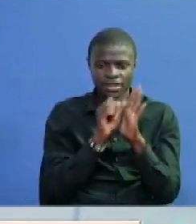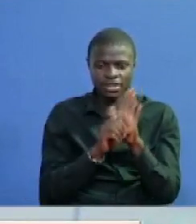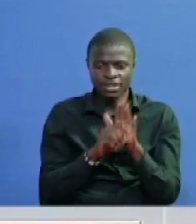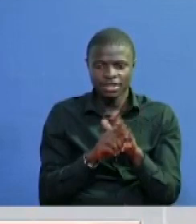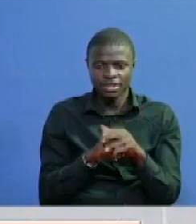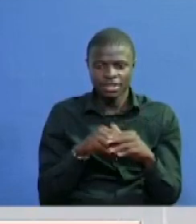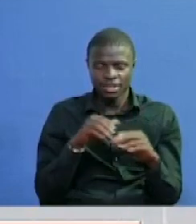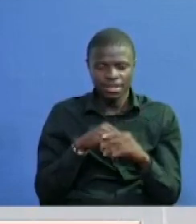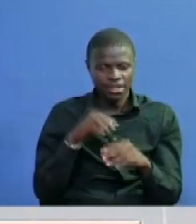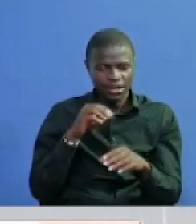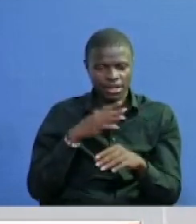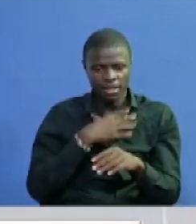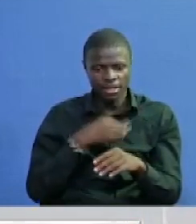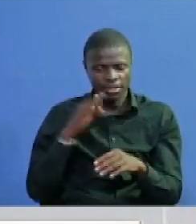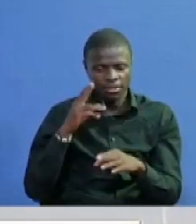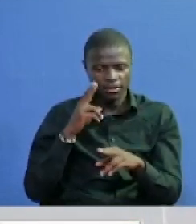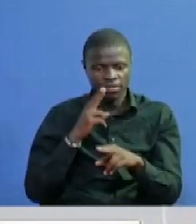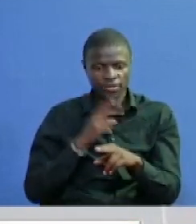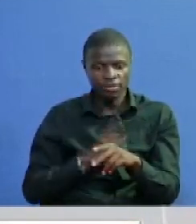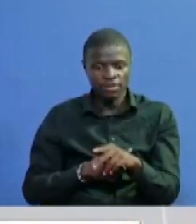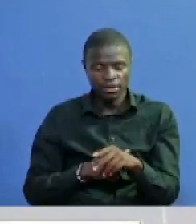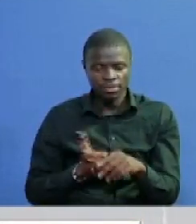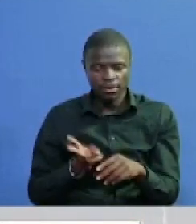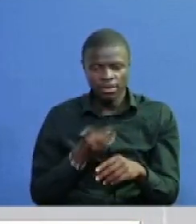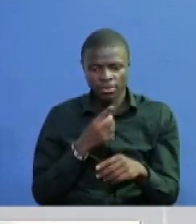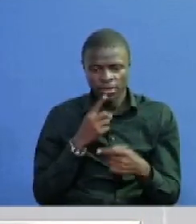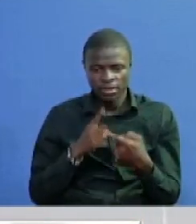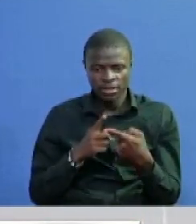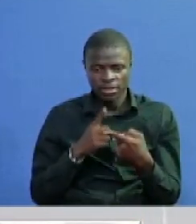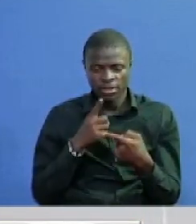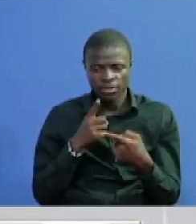All right, in the interest of time, now I want you to have a proper